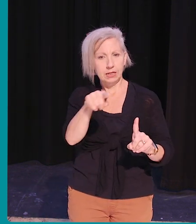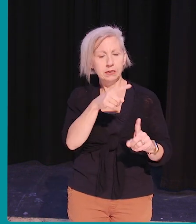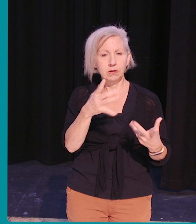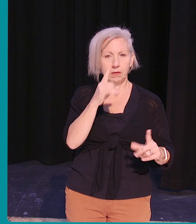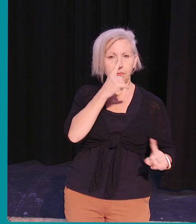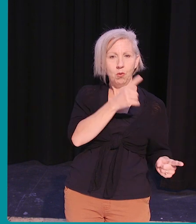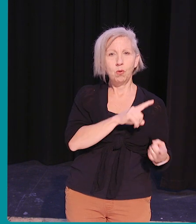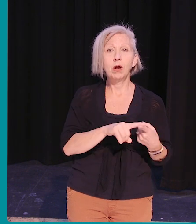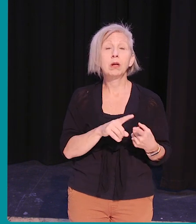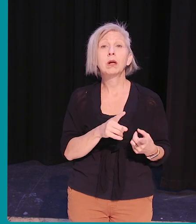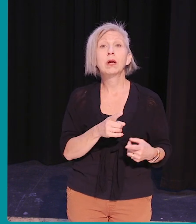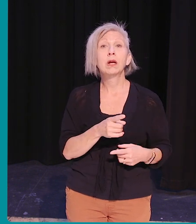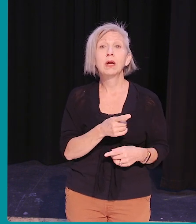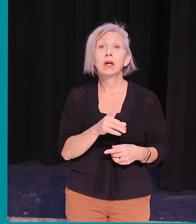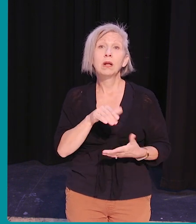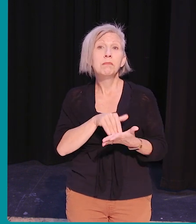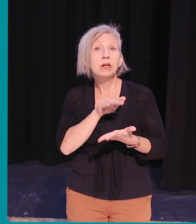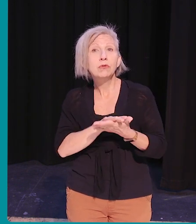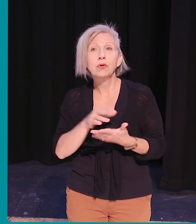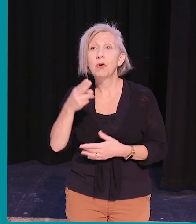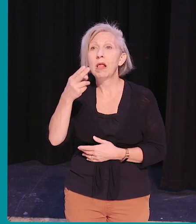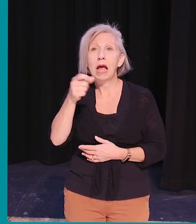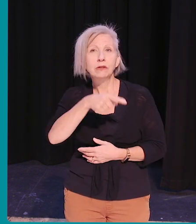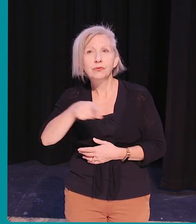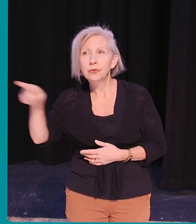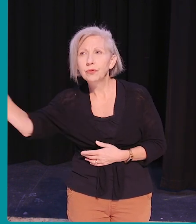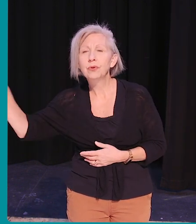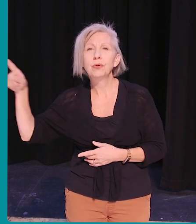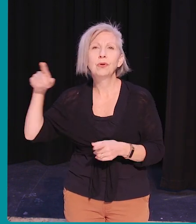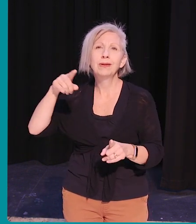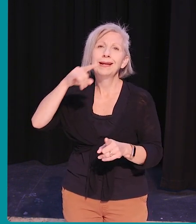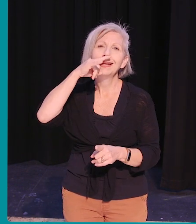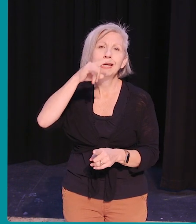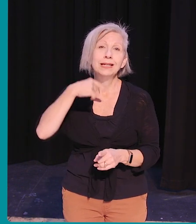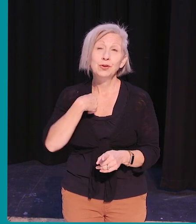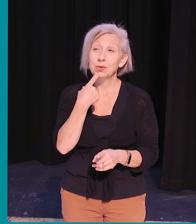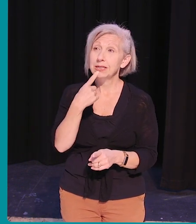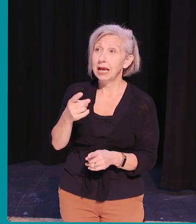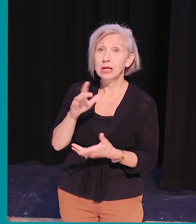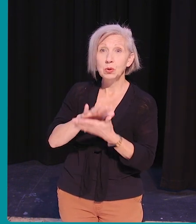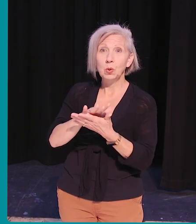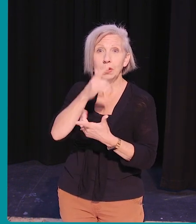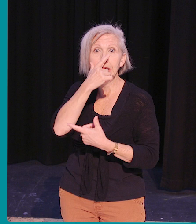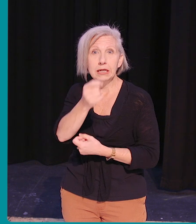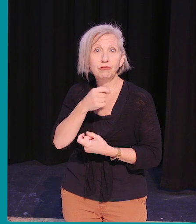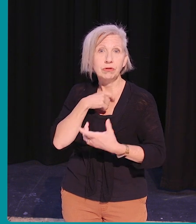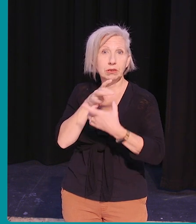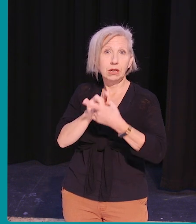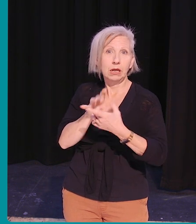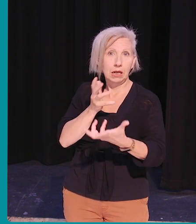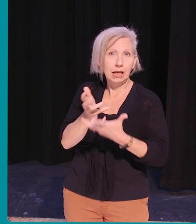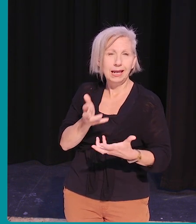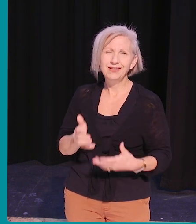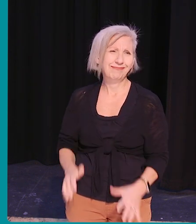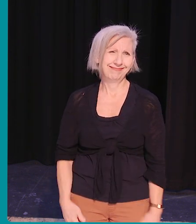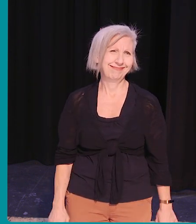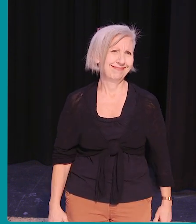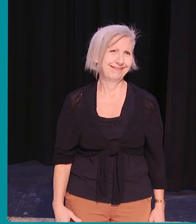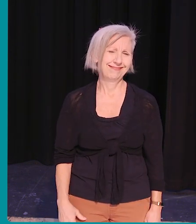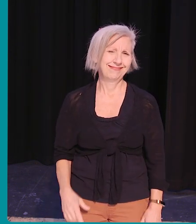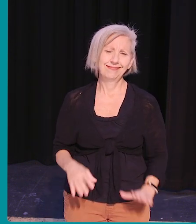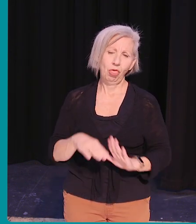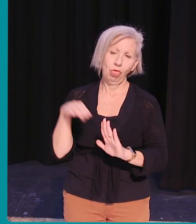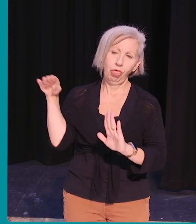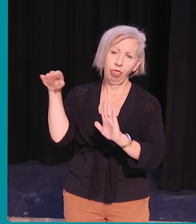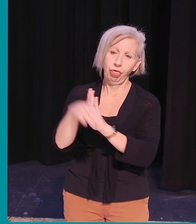school, high school, you're lucky if 1 out of 3 kids say, yes, my learning is interesting and engaging. No wonder why. We ask follow-up questions like, are you learning anything interesting? Are you having